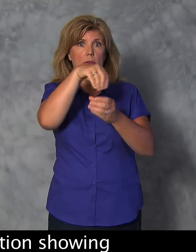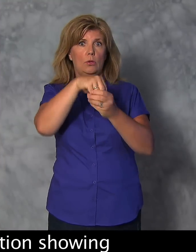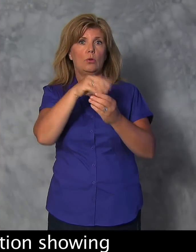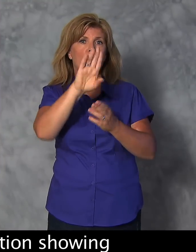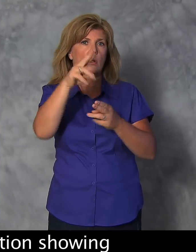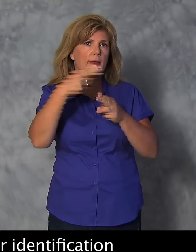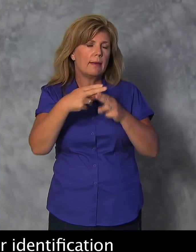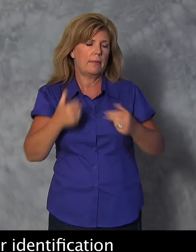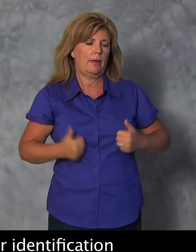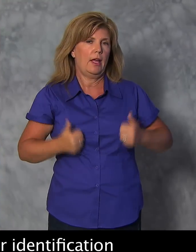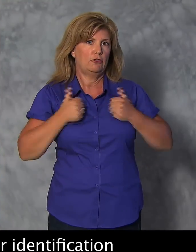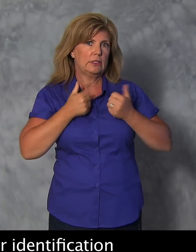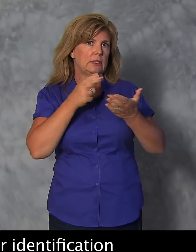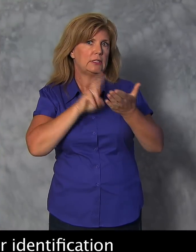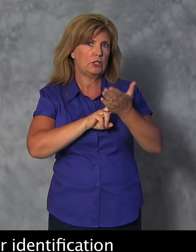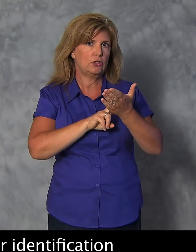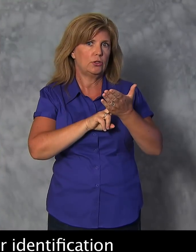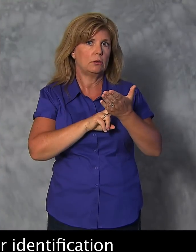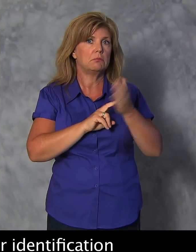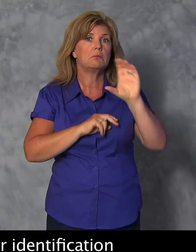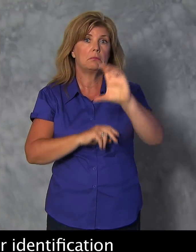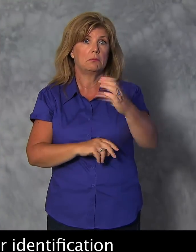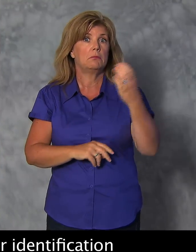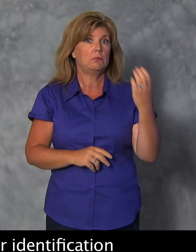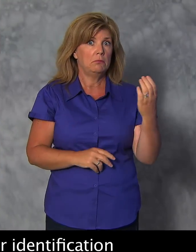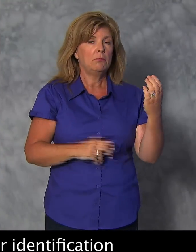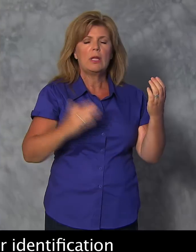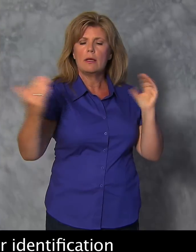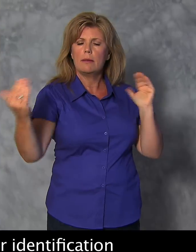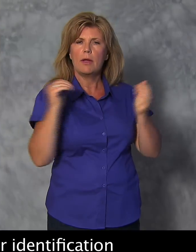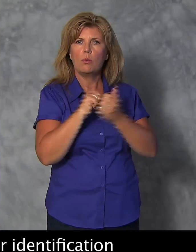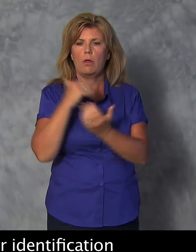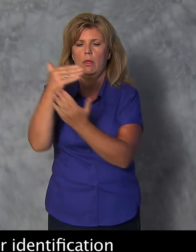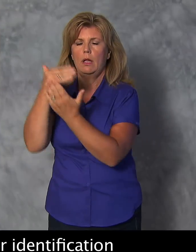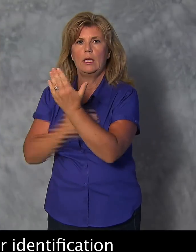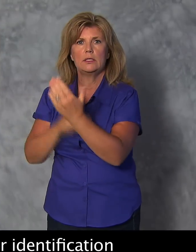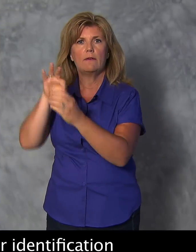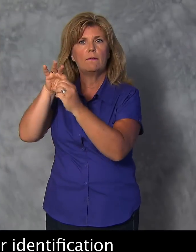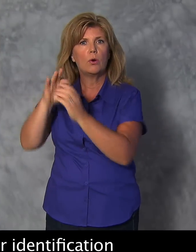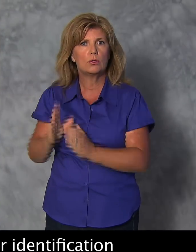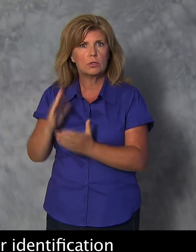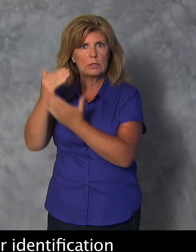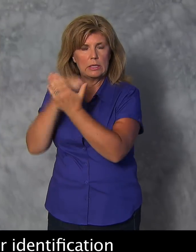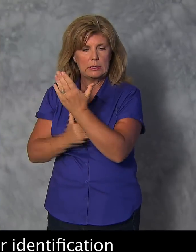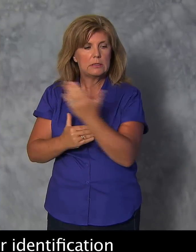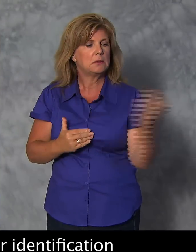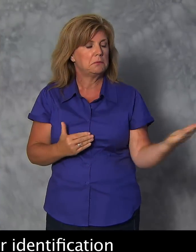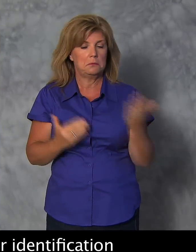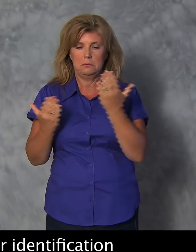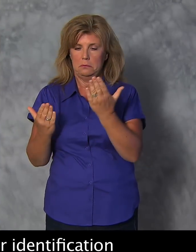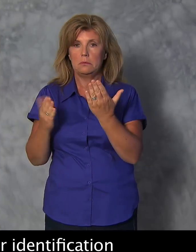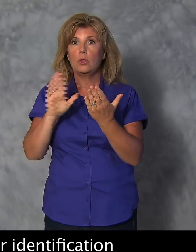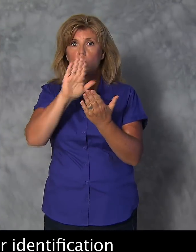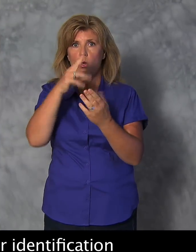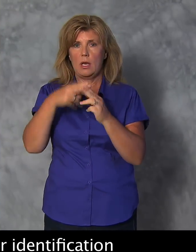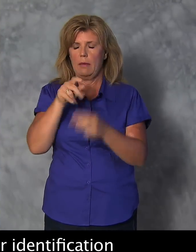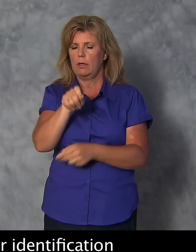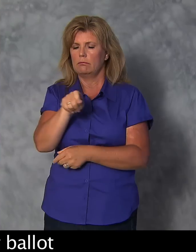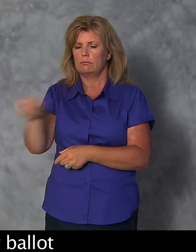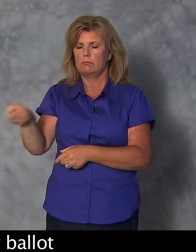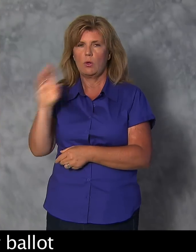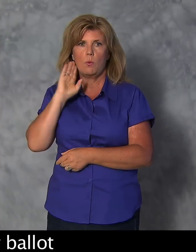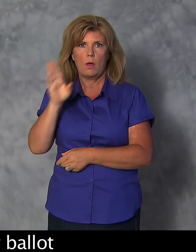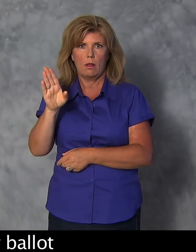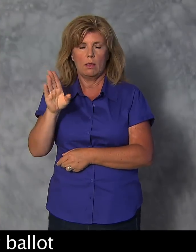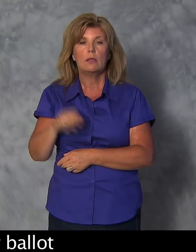and signature. The election official will check your identification against the voters list and cross your name off the